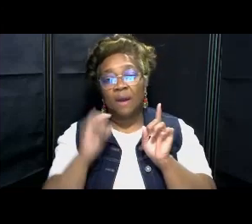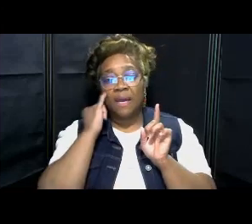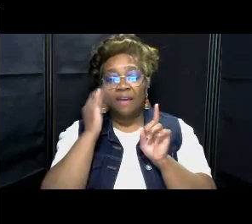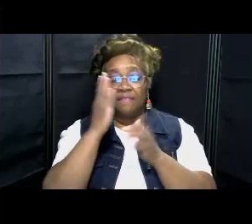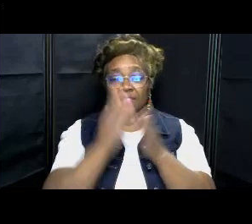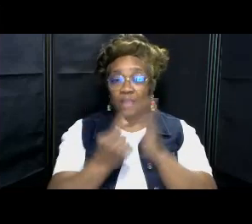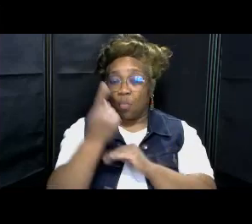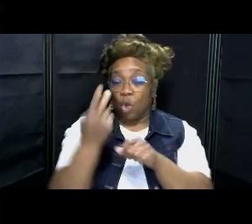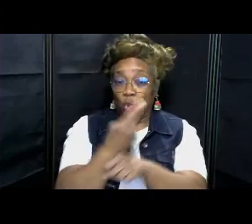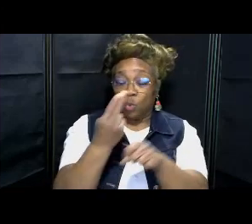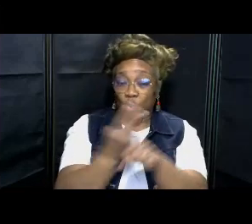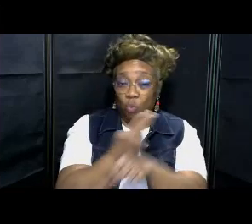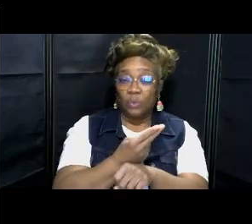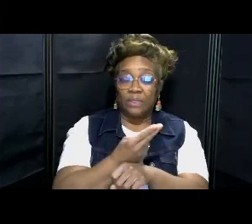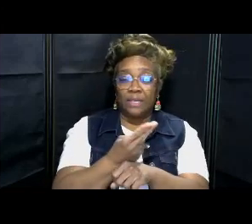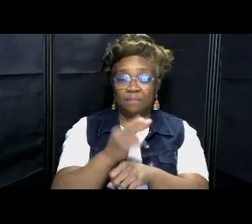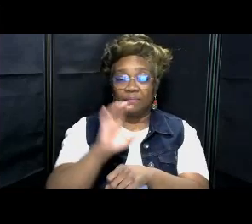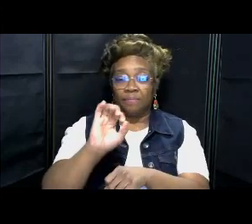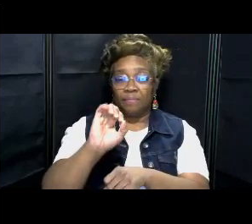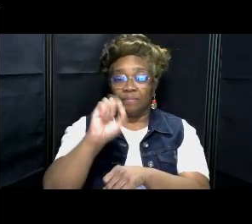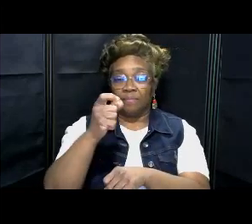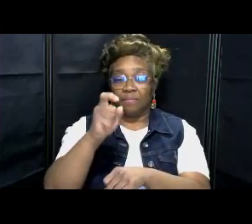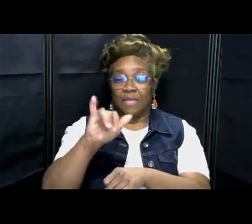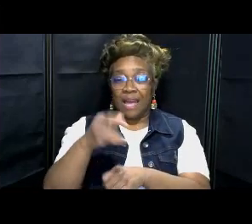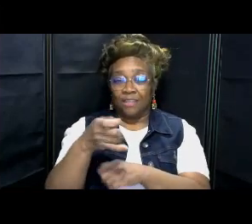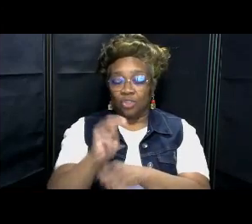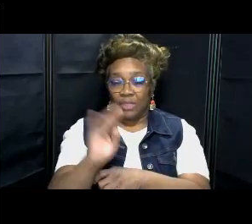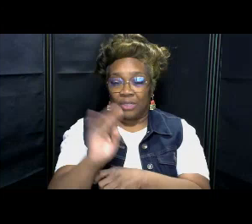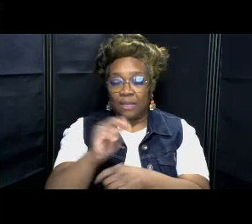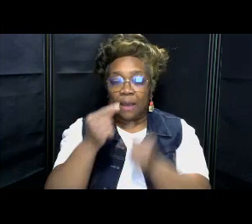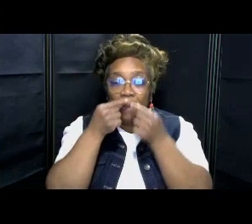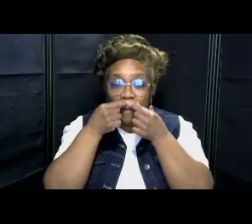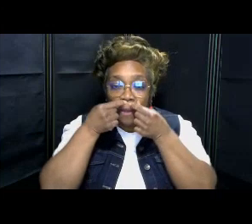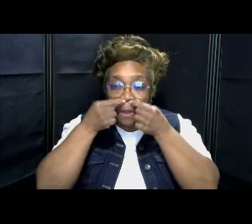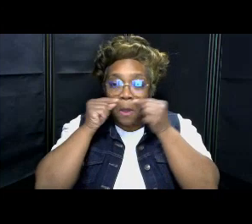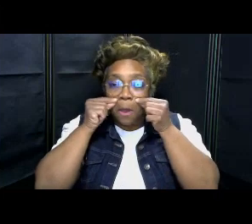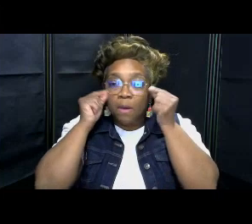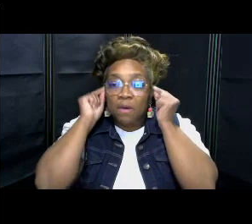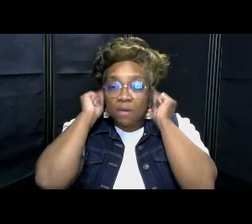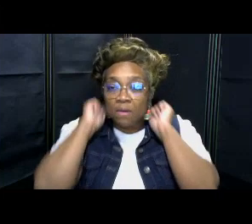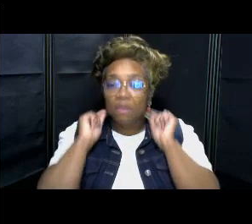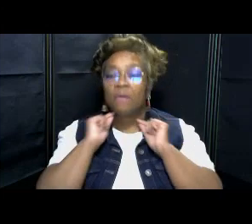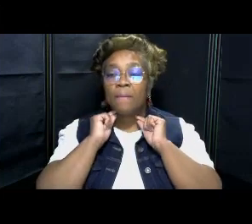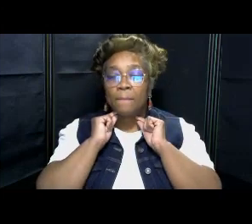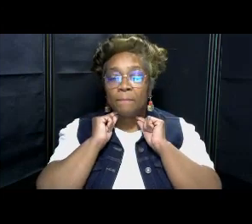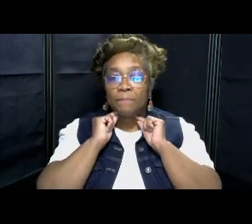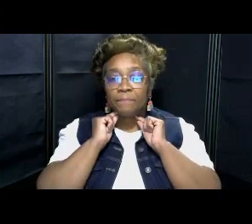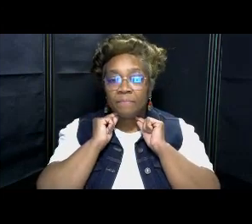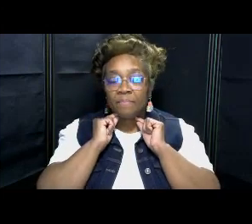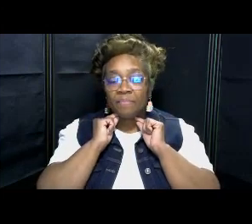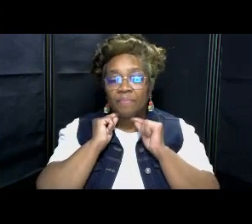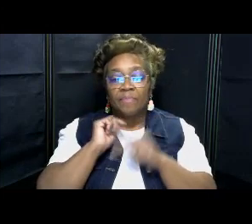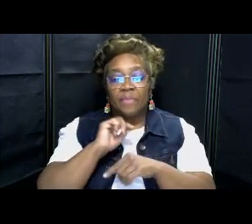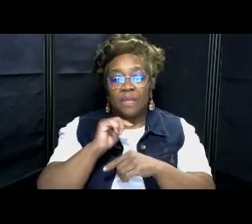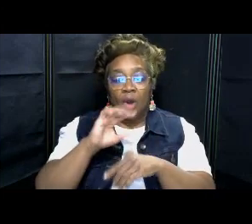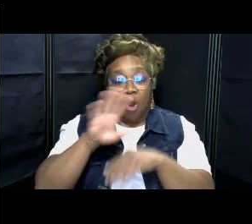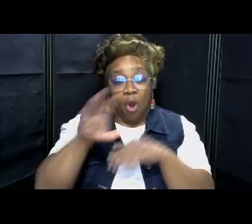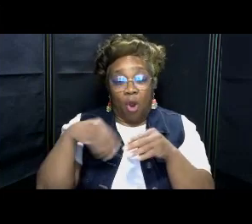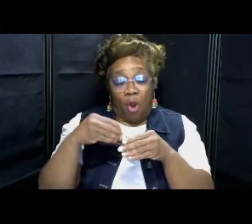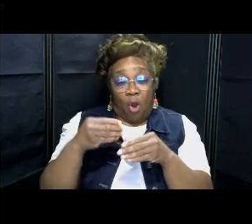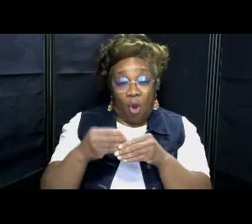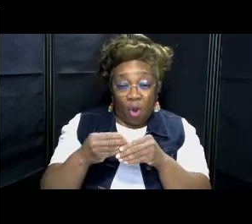on oxygen, every millimeter of oxygen that comes out of that tank does not go into their lungs. A lot